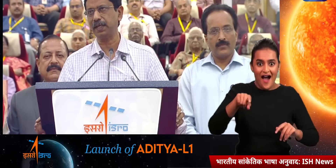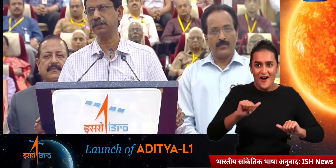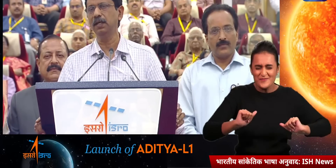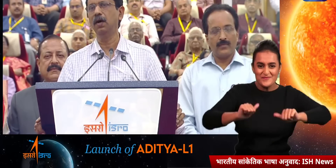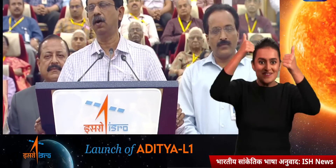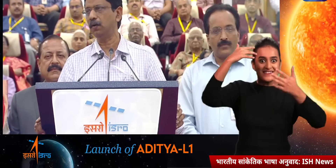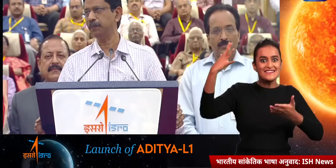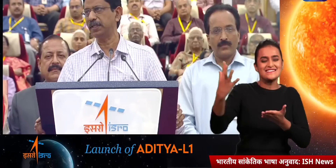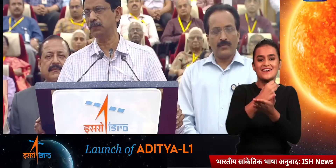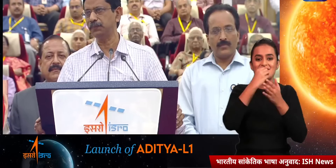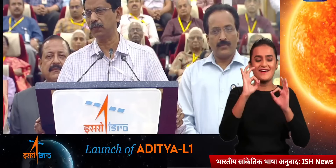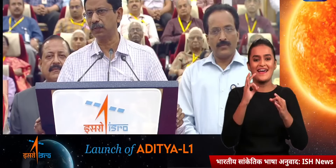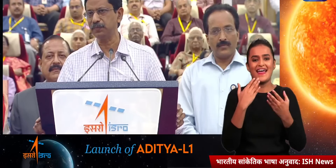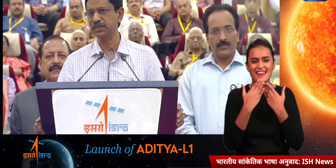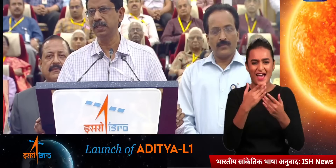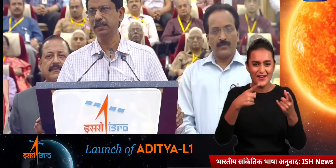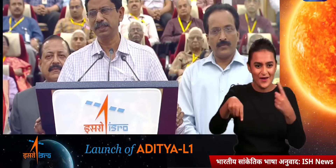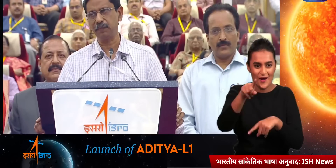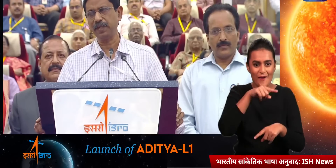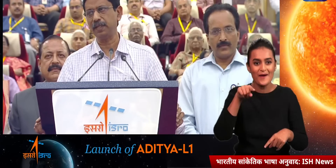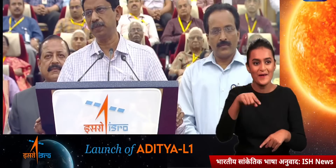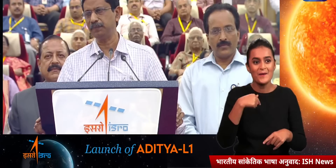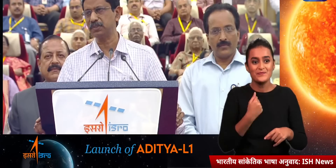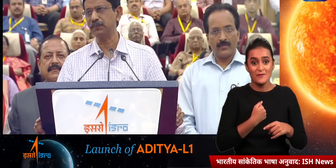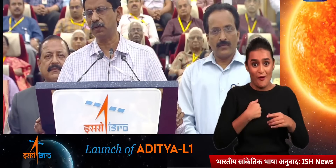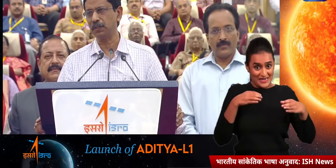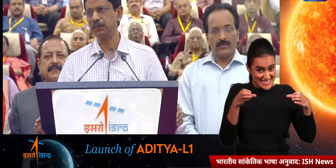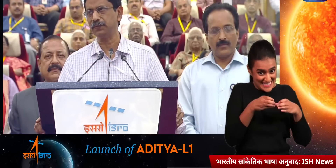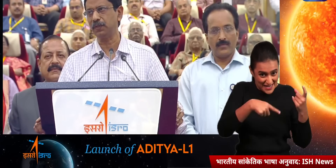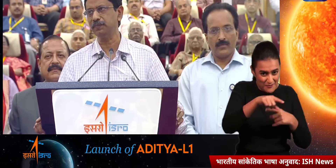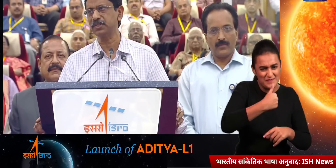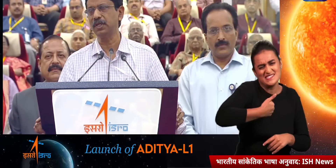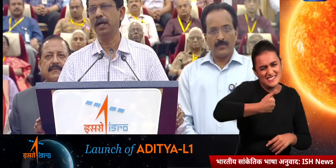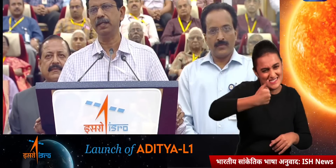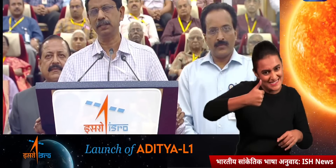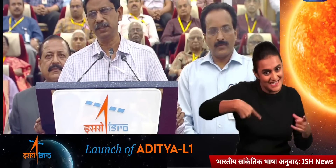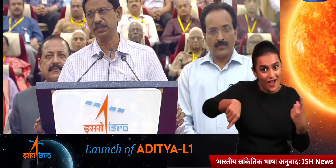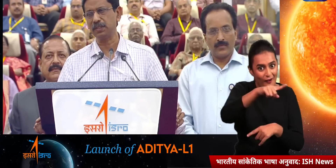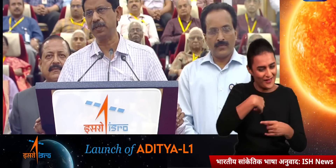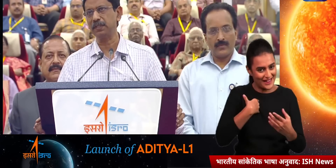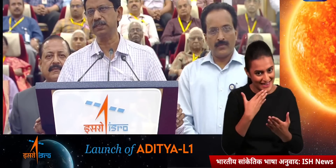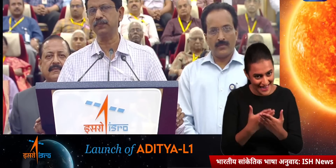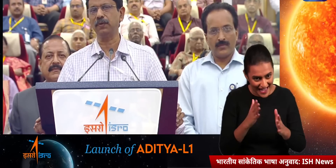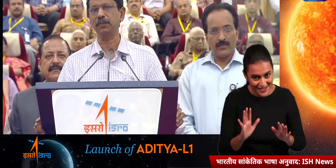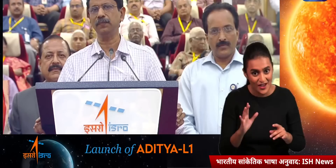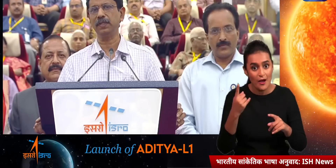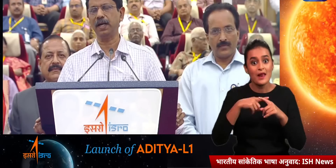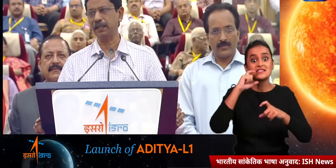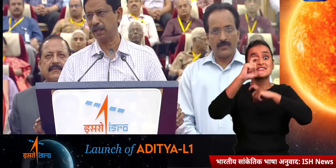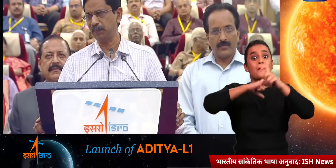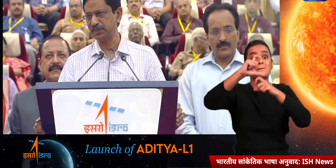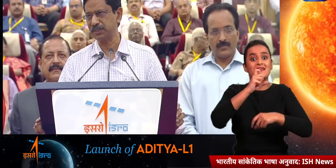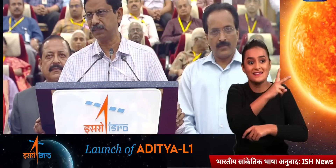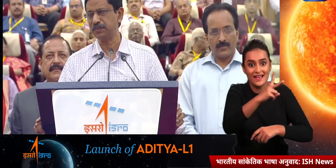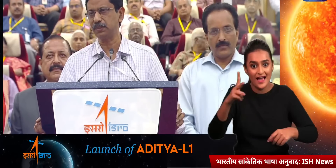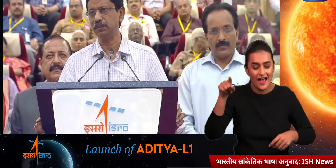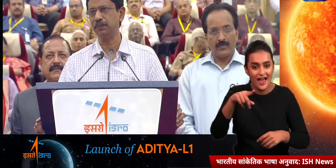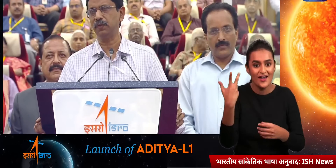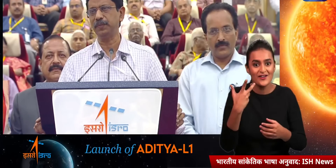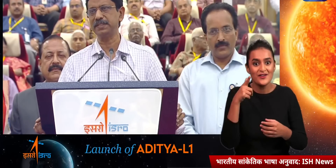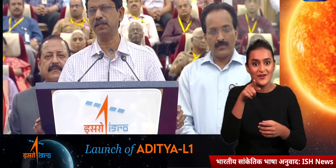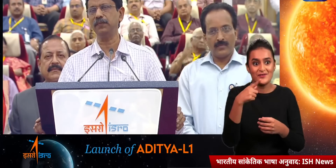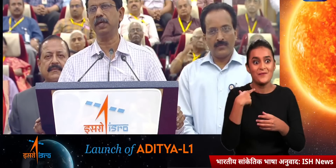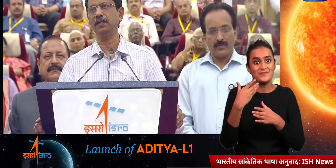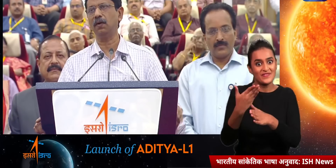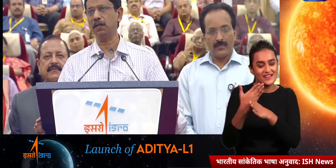opportunity to thank all my review forums, chairman and members of all review forums, and our industry partners for giving high reliable systems